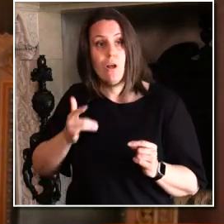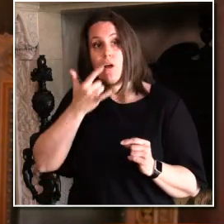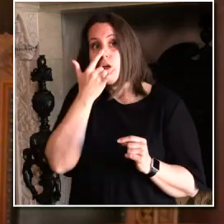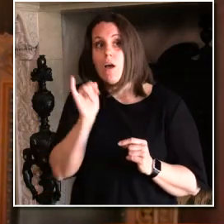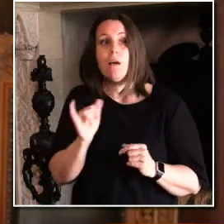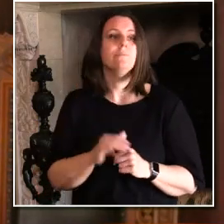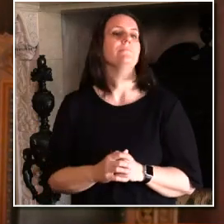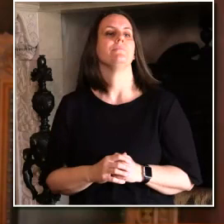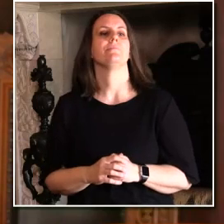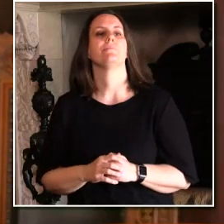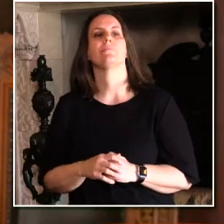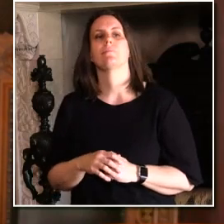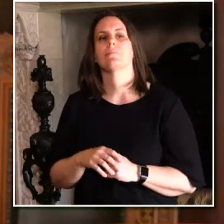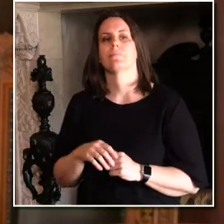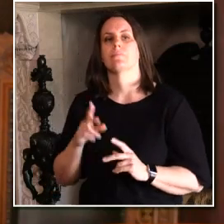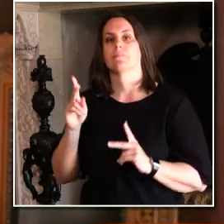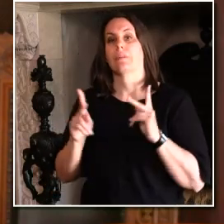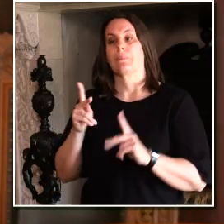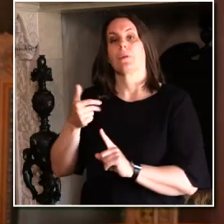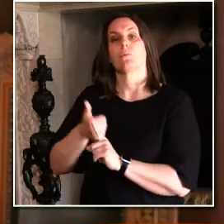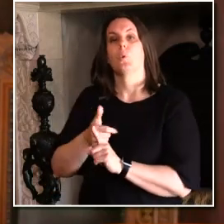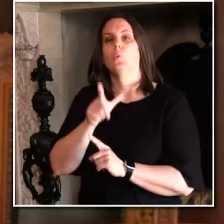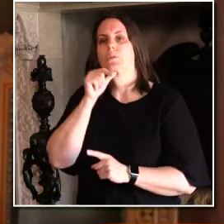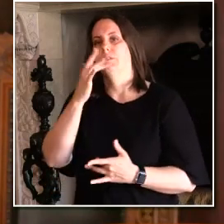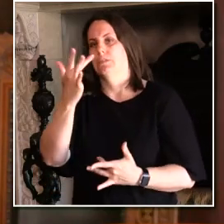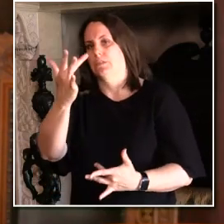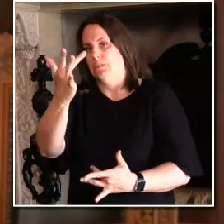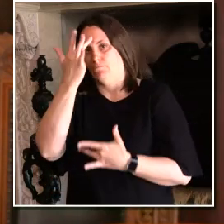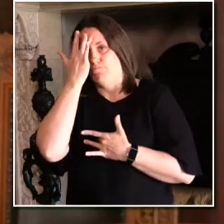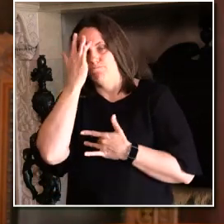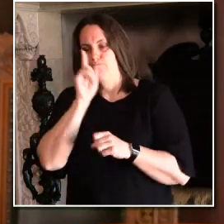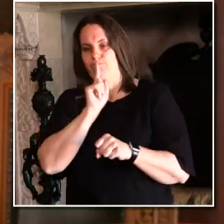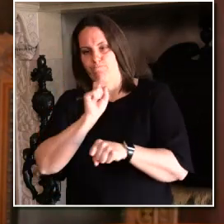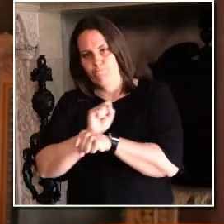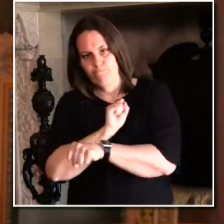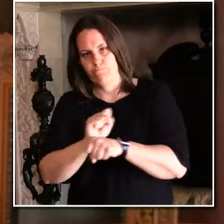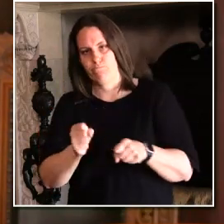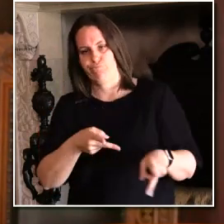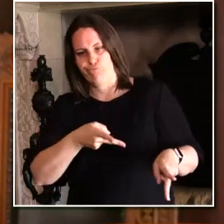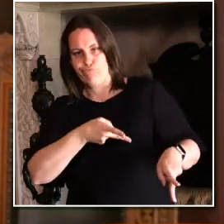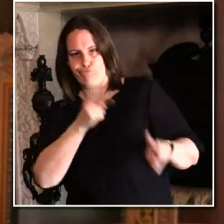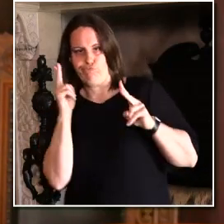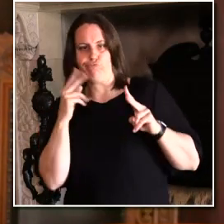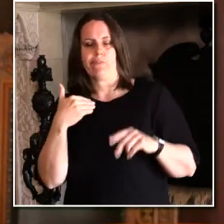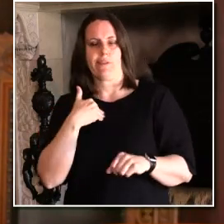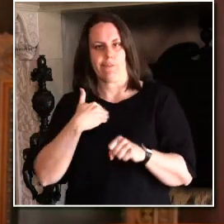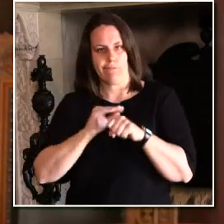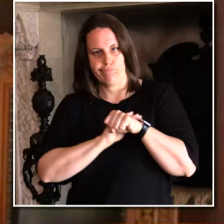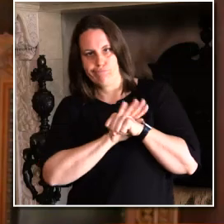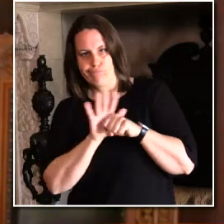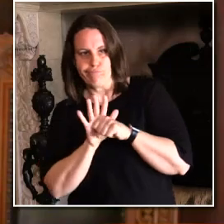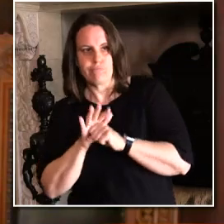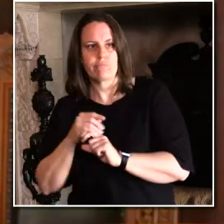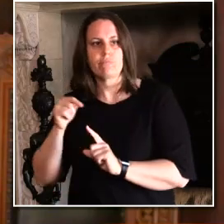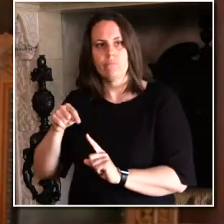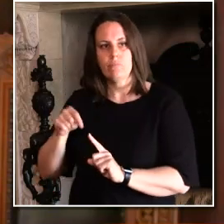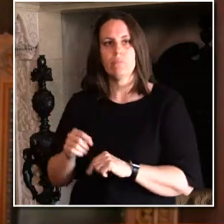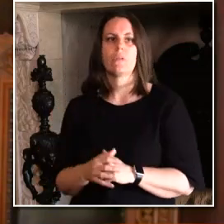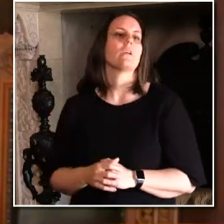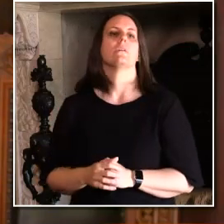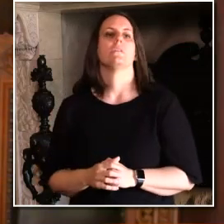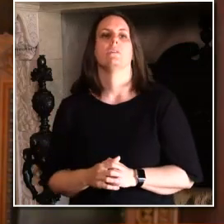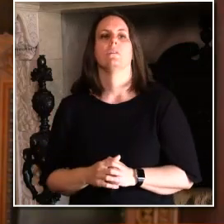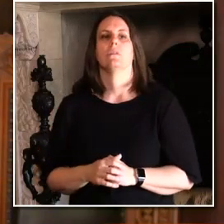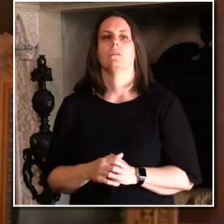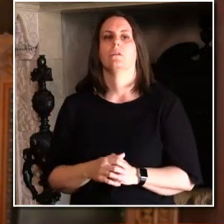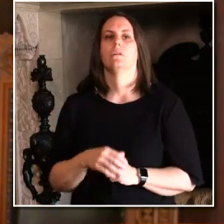people. So that's sort of the easy way to remember it from quarantine. And isolation starts when